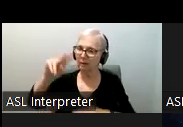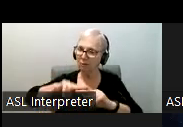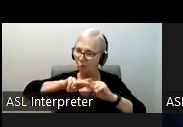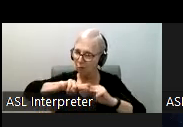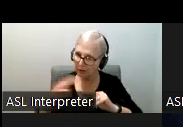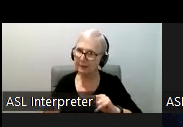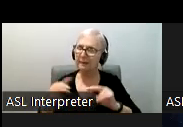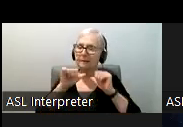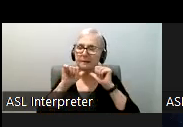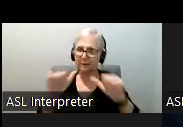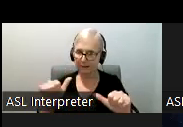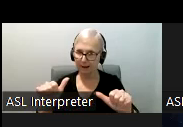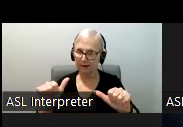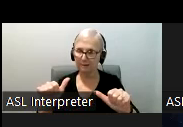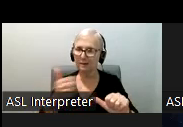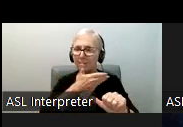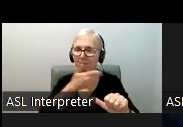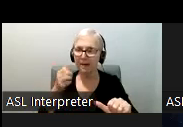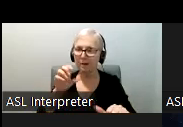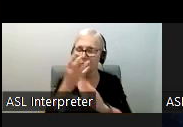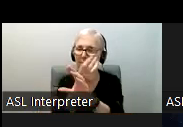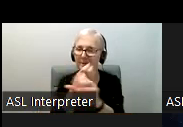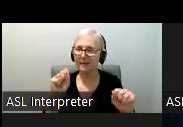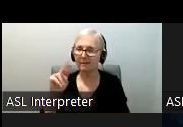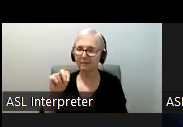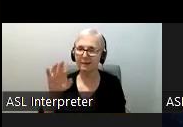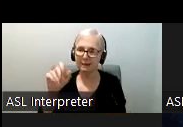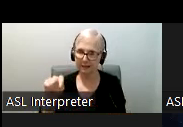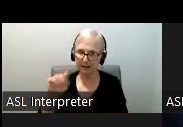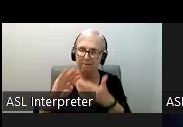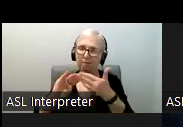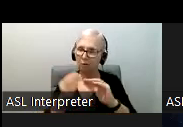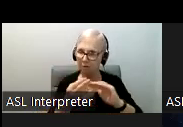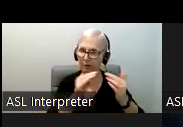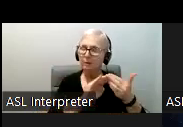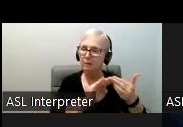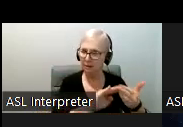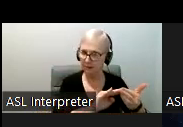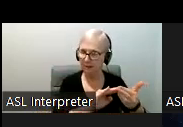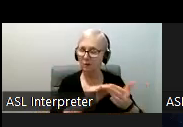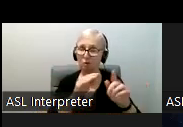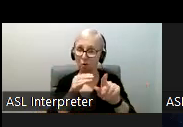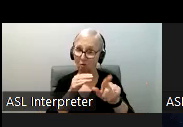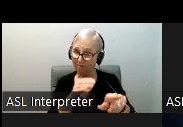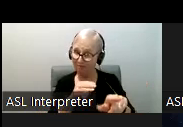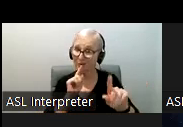that's a good example of how looking at grievance information can tell us areas that